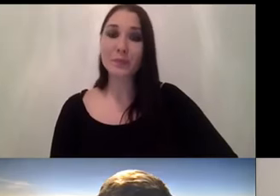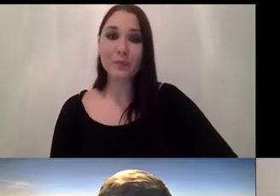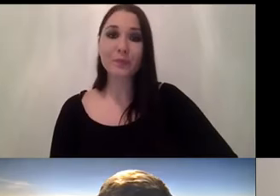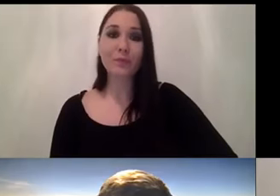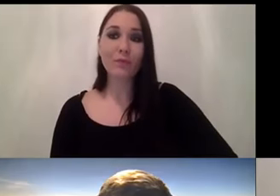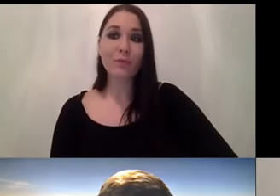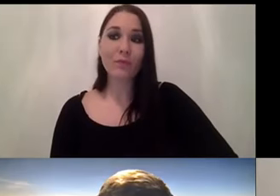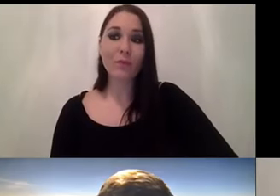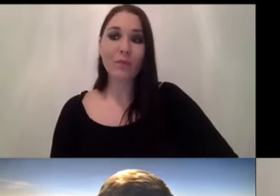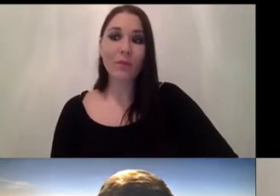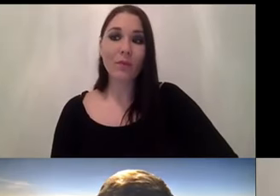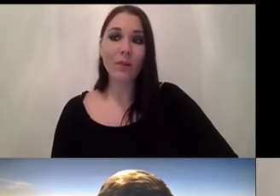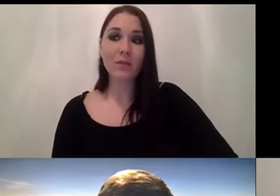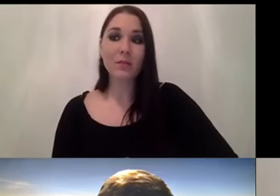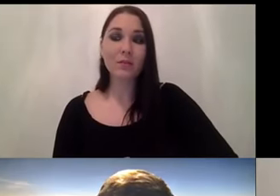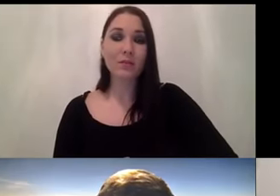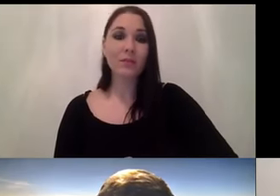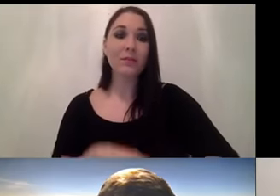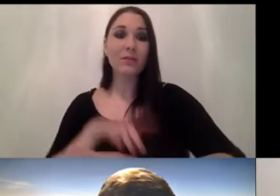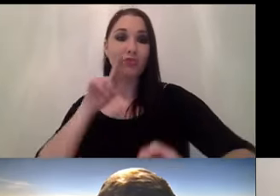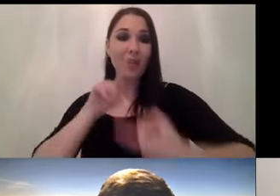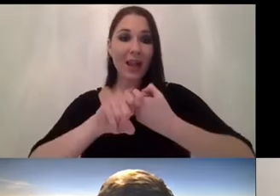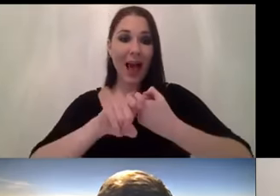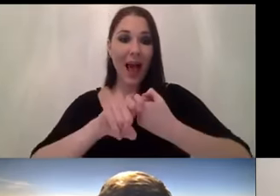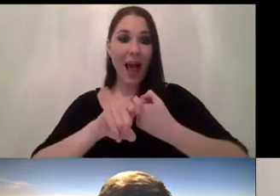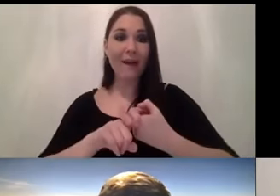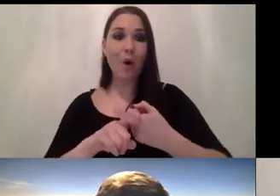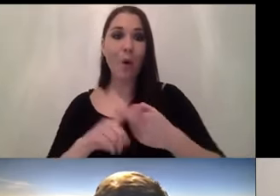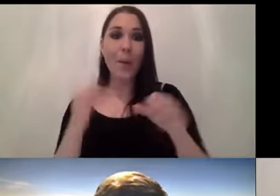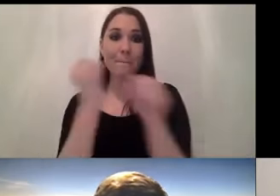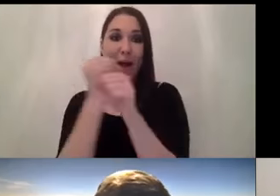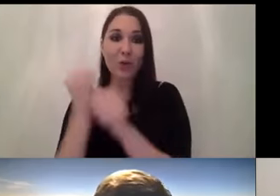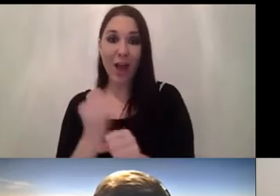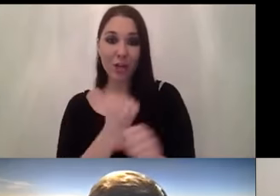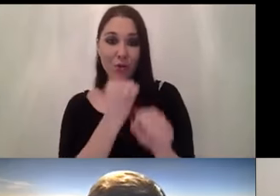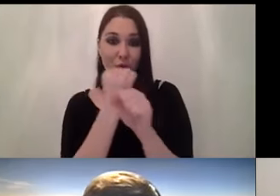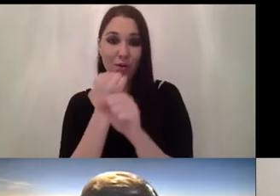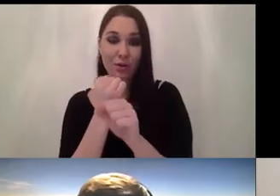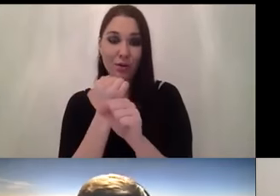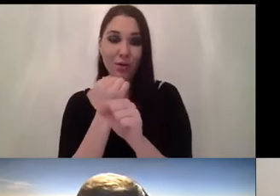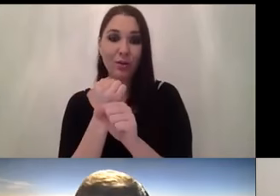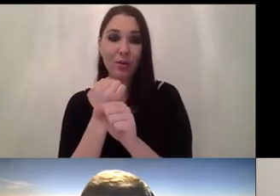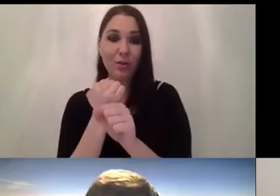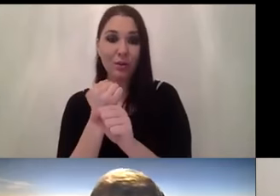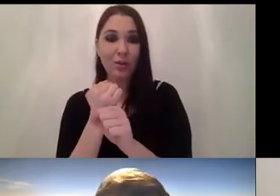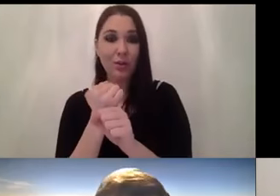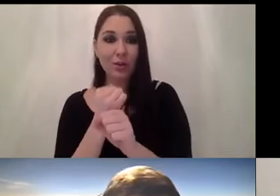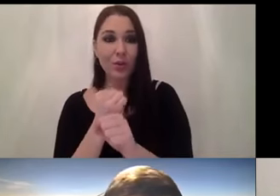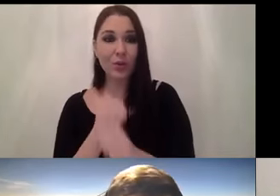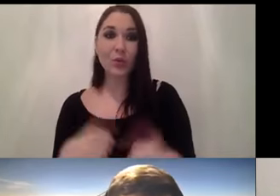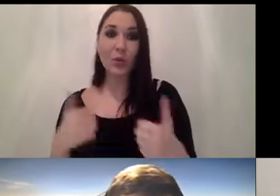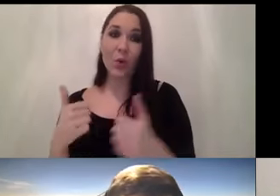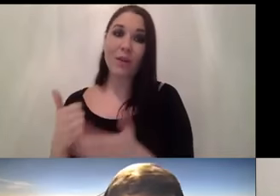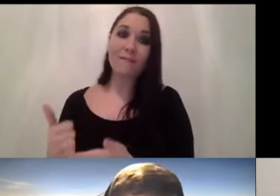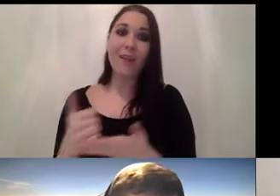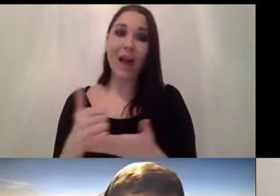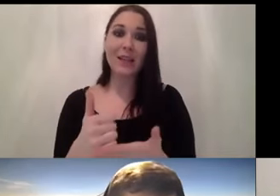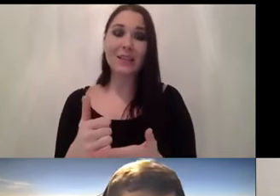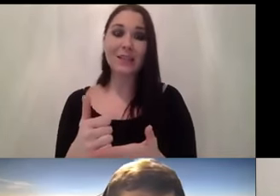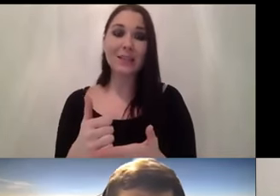you can rely on the manufacturer to have some good advice, and I